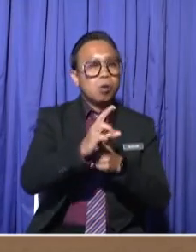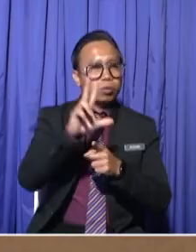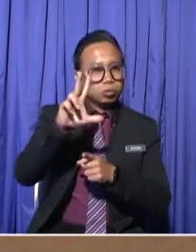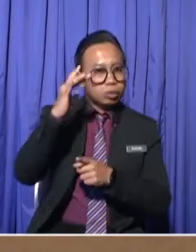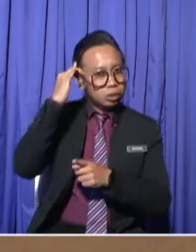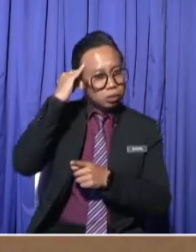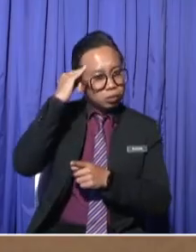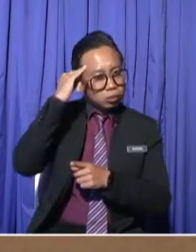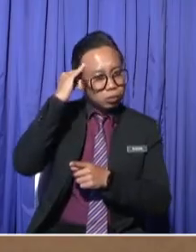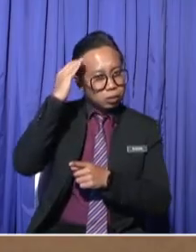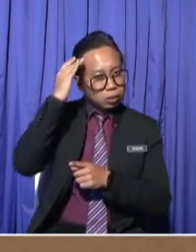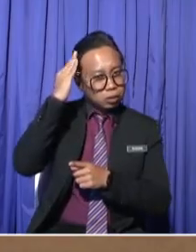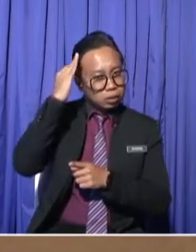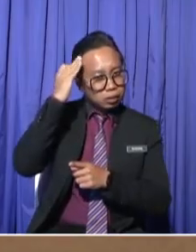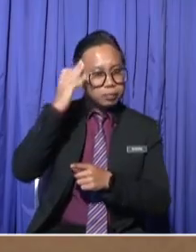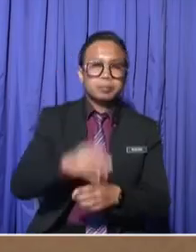3/4?